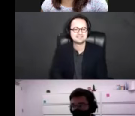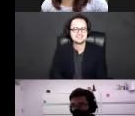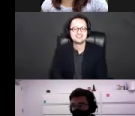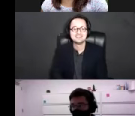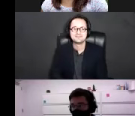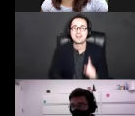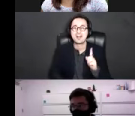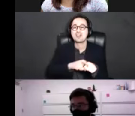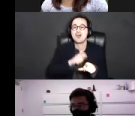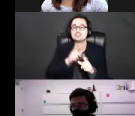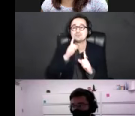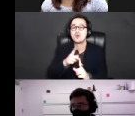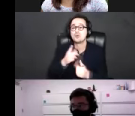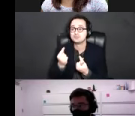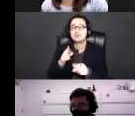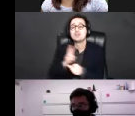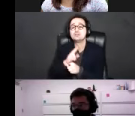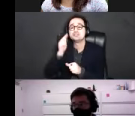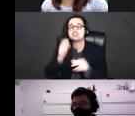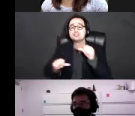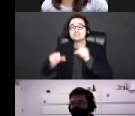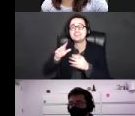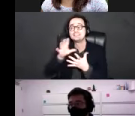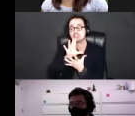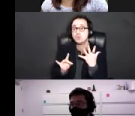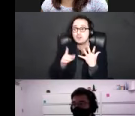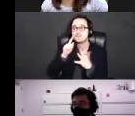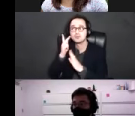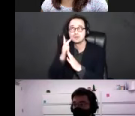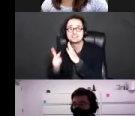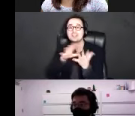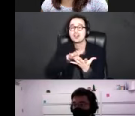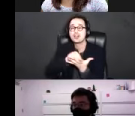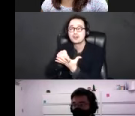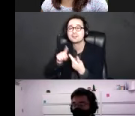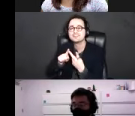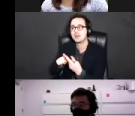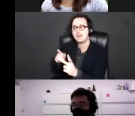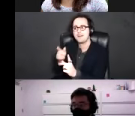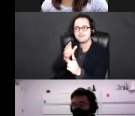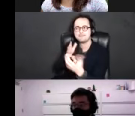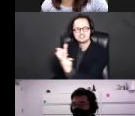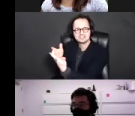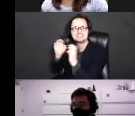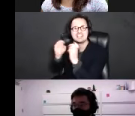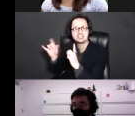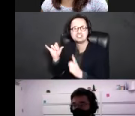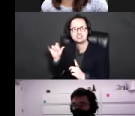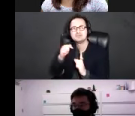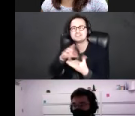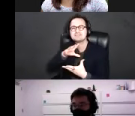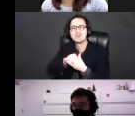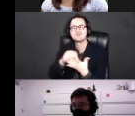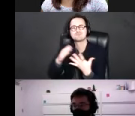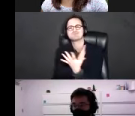long-term goal of this is to use neuroscience as a tool to predict learning and personalize education. So it's kind of a part of a broader